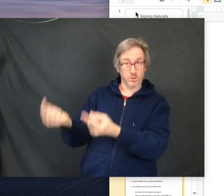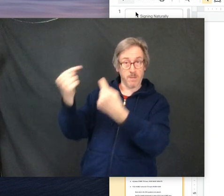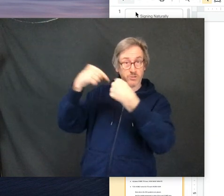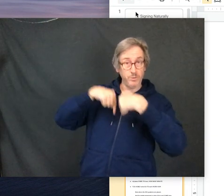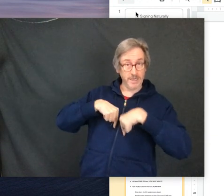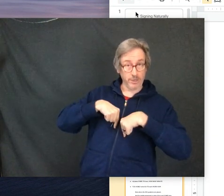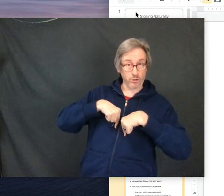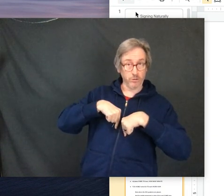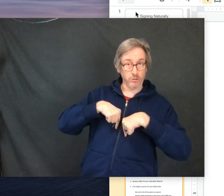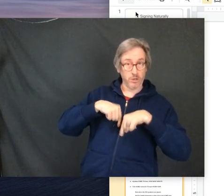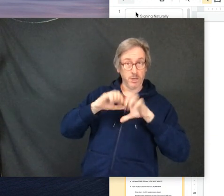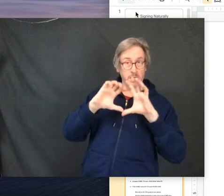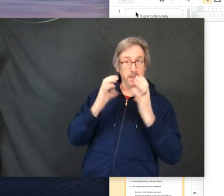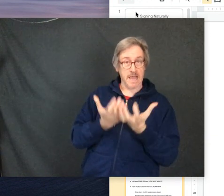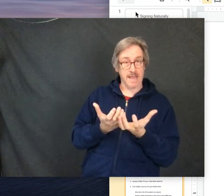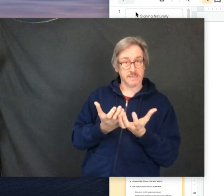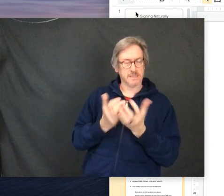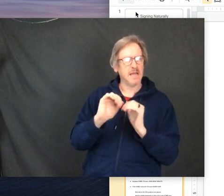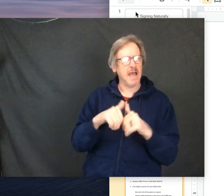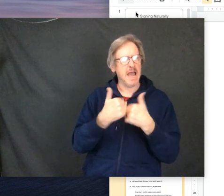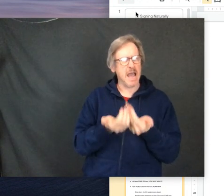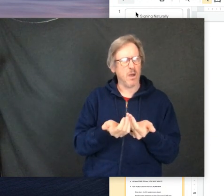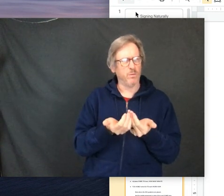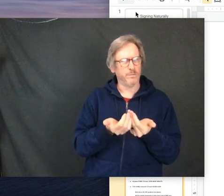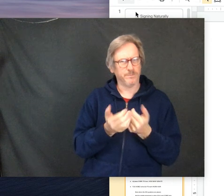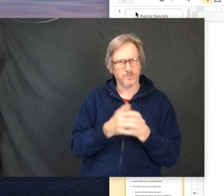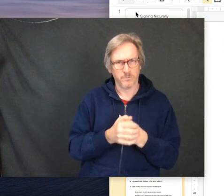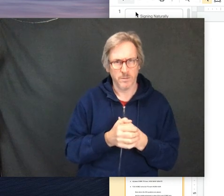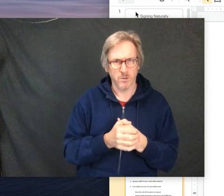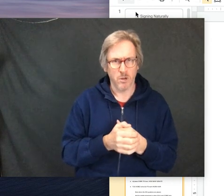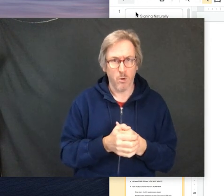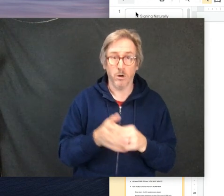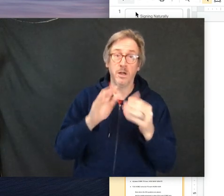So come to here. Class. How?